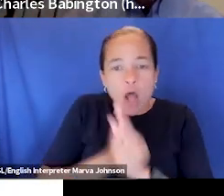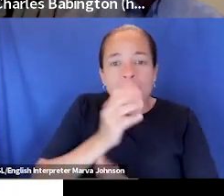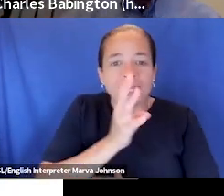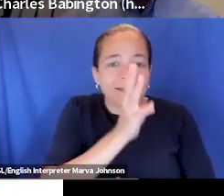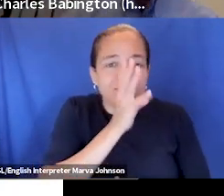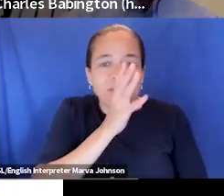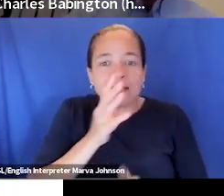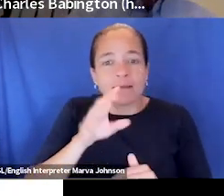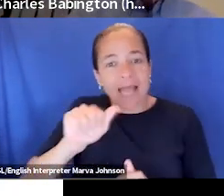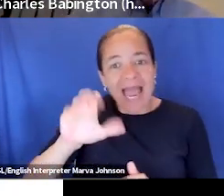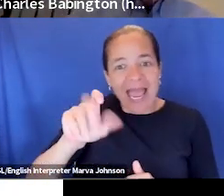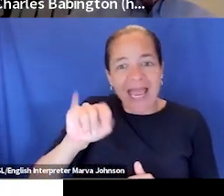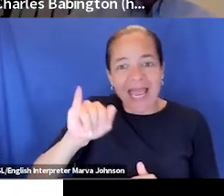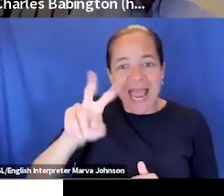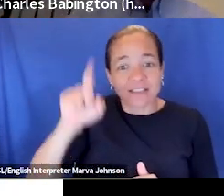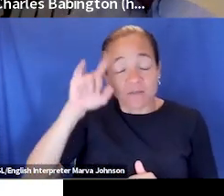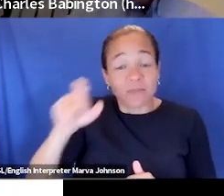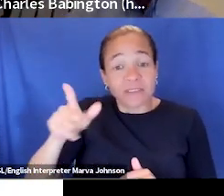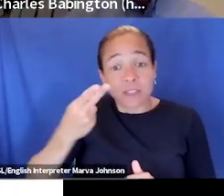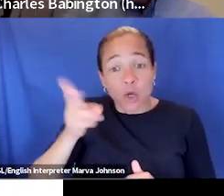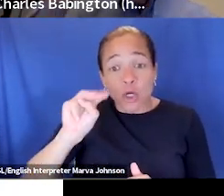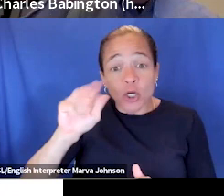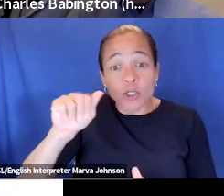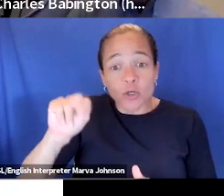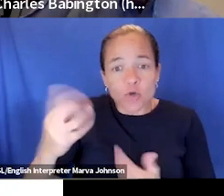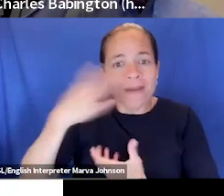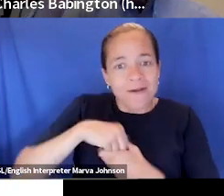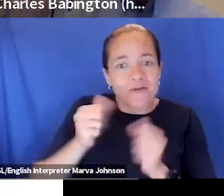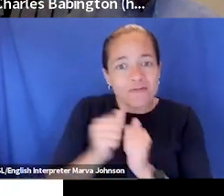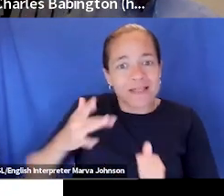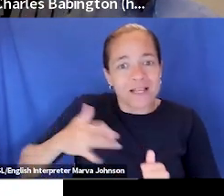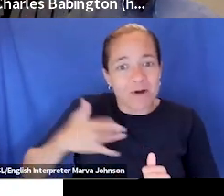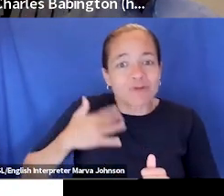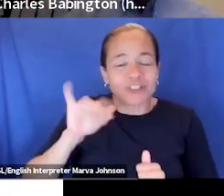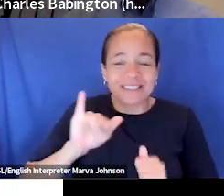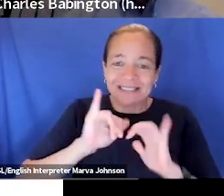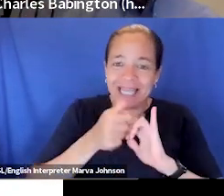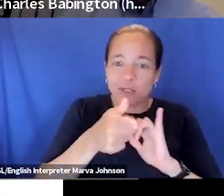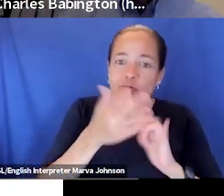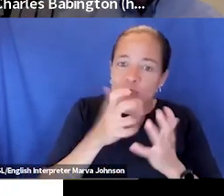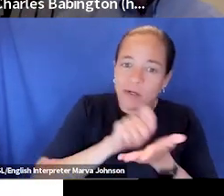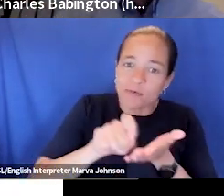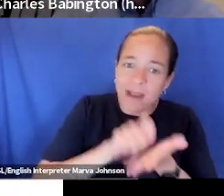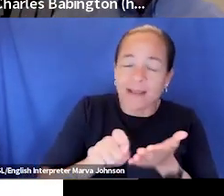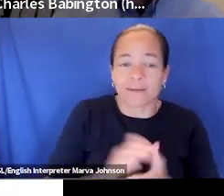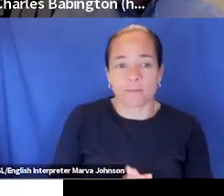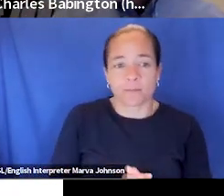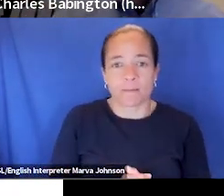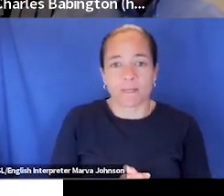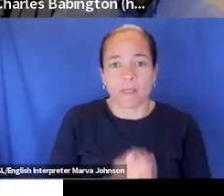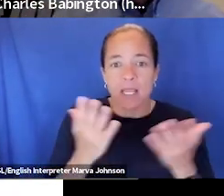human beings speaking with real human emotions. And that's how you want to write. Here in Washington,